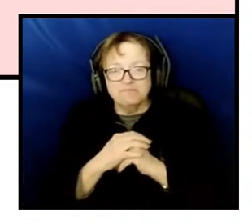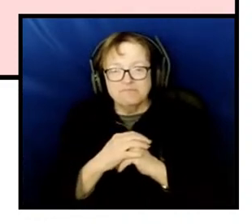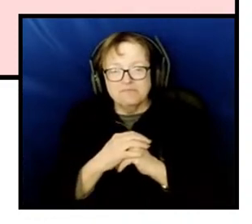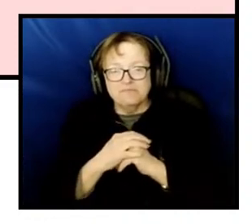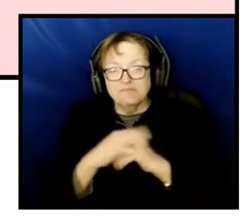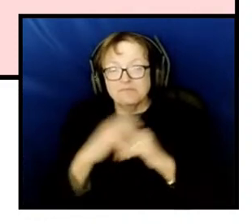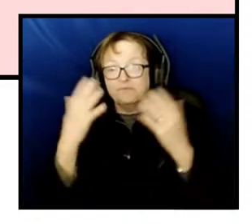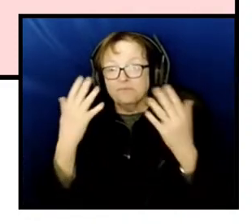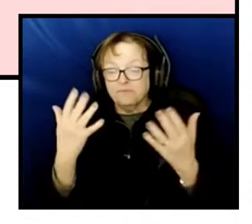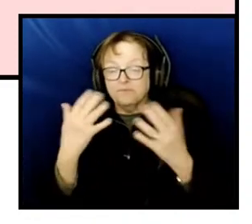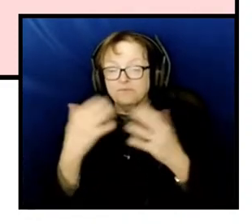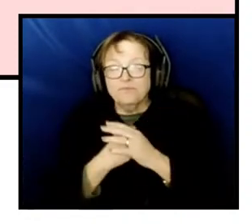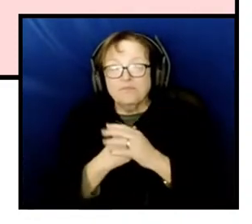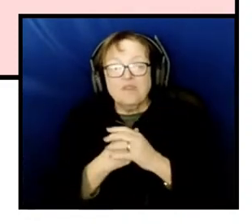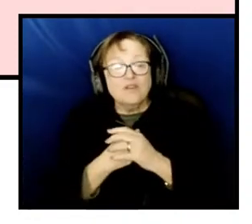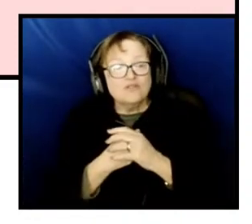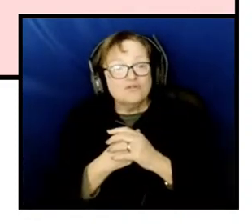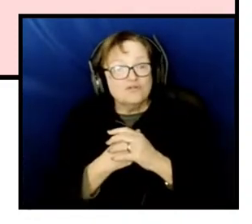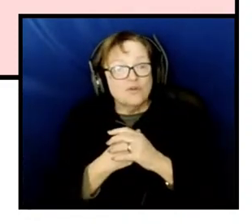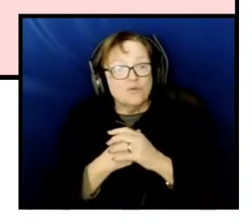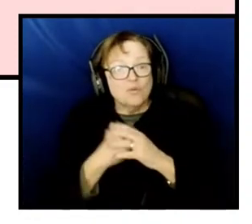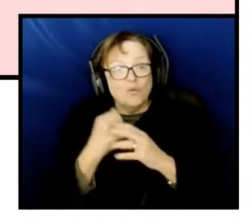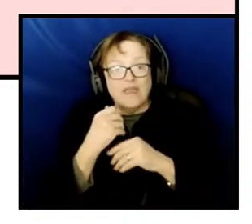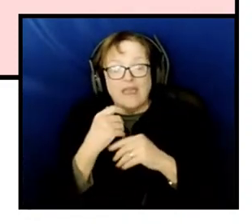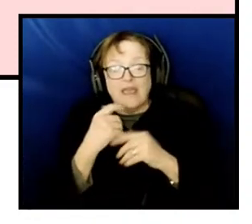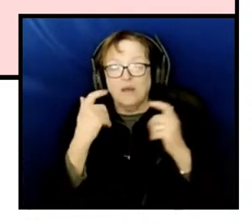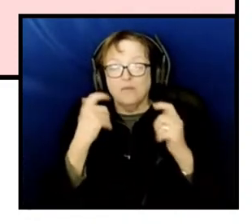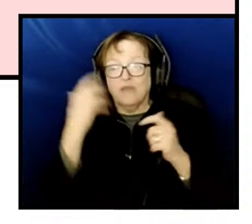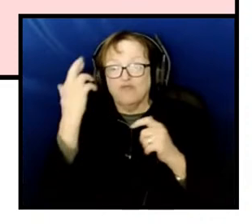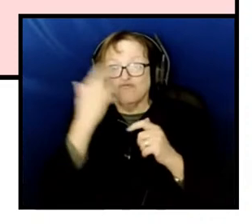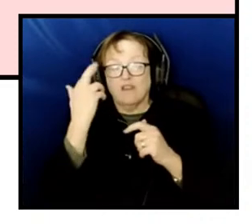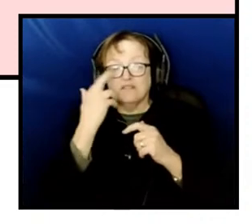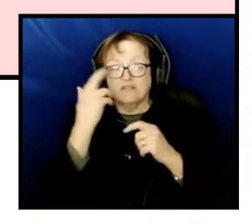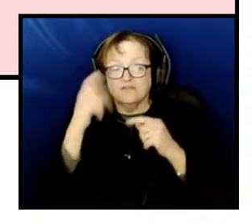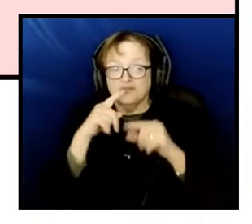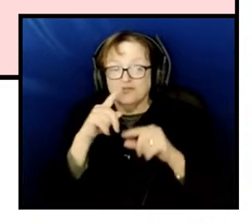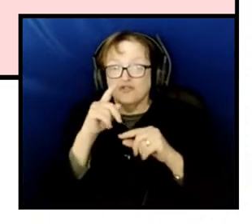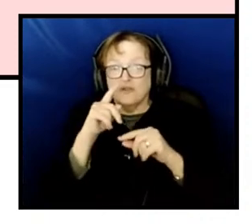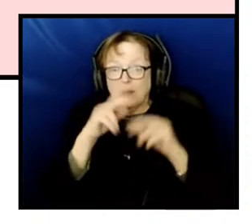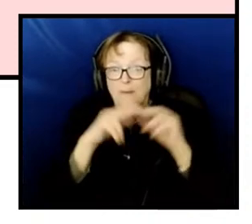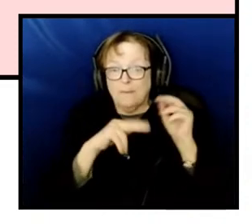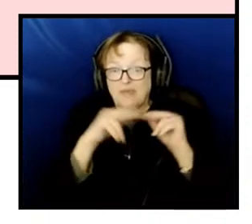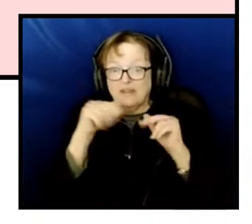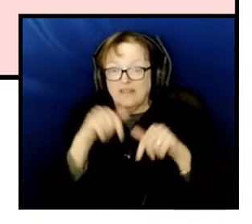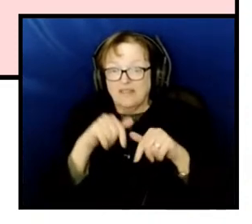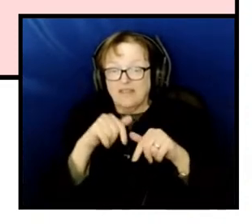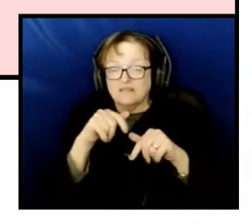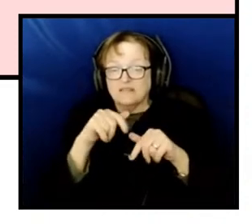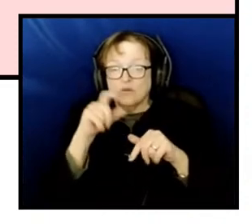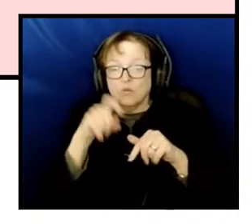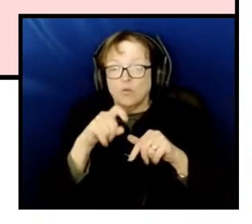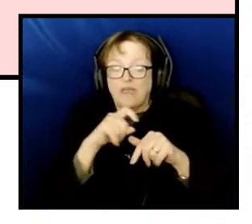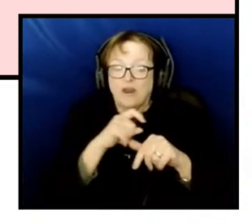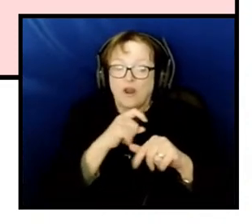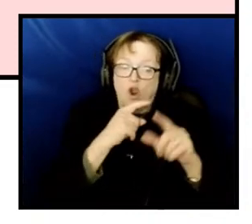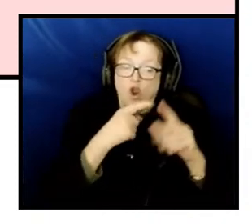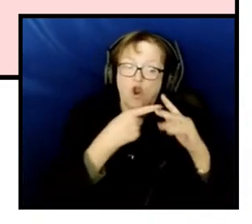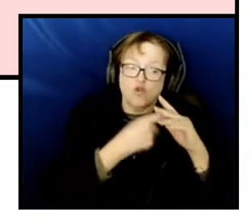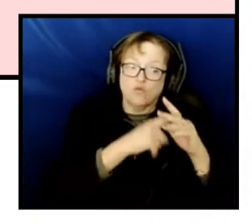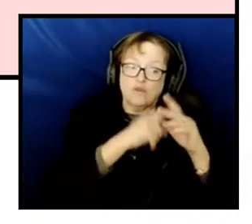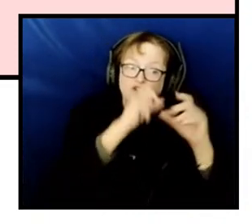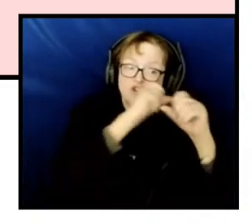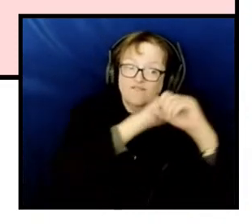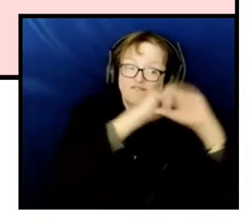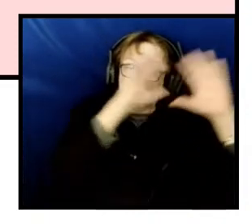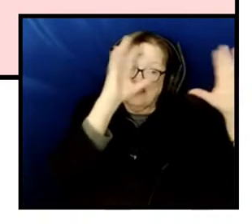So we had a huge realization during this project that we had to pivot our original vision to